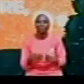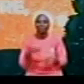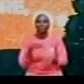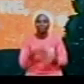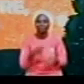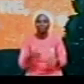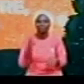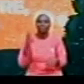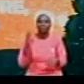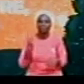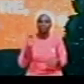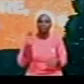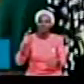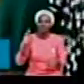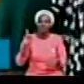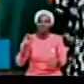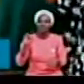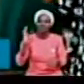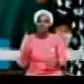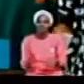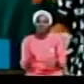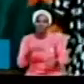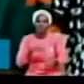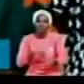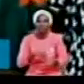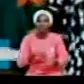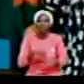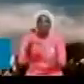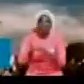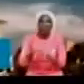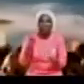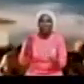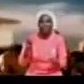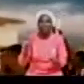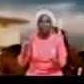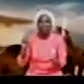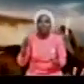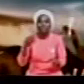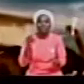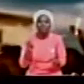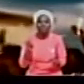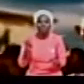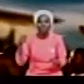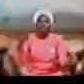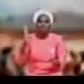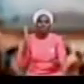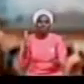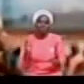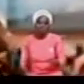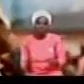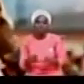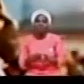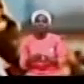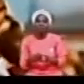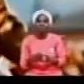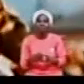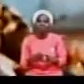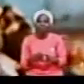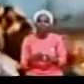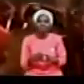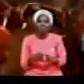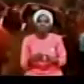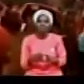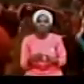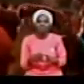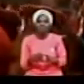Ring Road, Oshogbo. Teenagers, campus students, and young adults are in for a life-changing encounter with